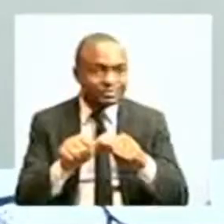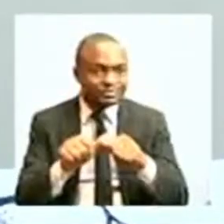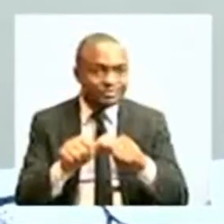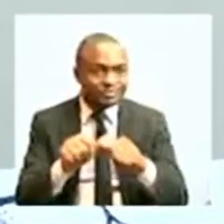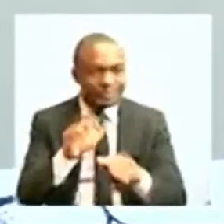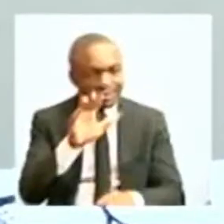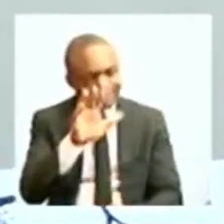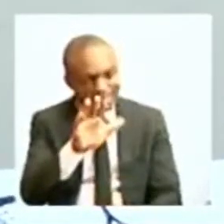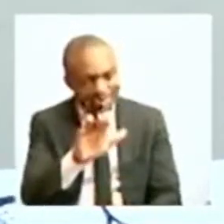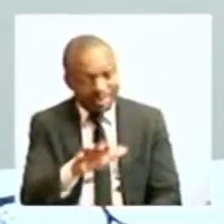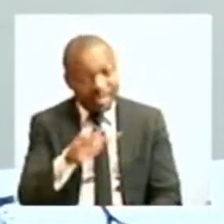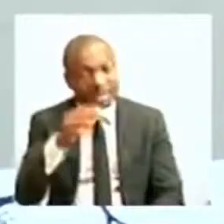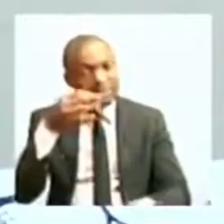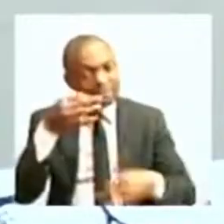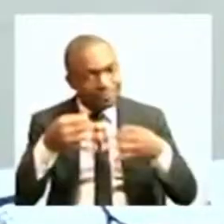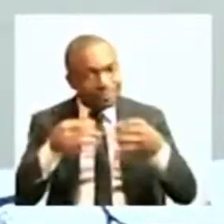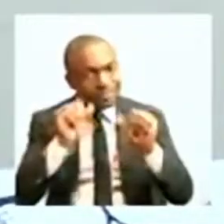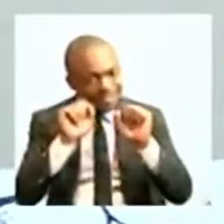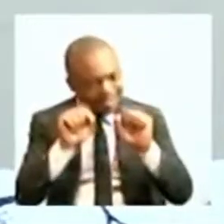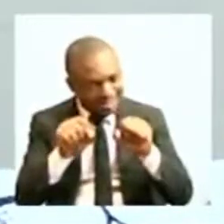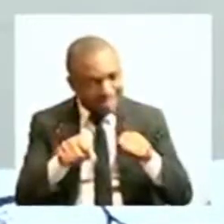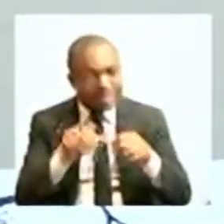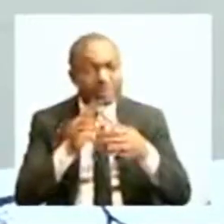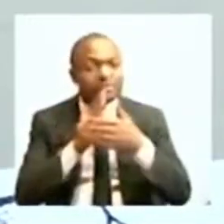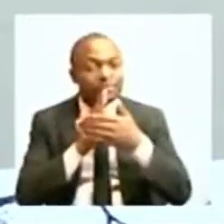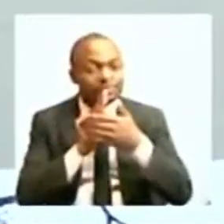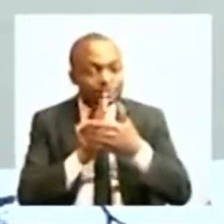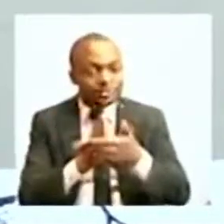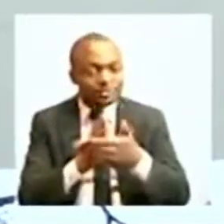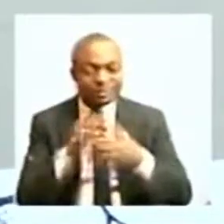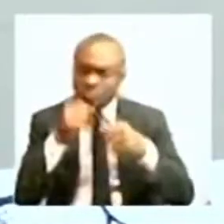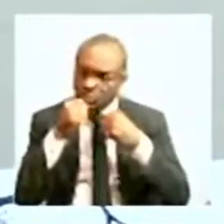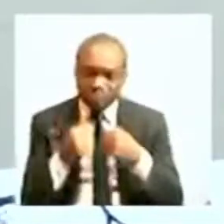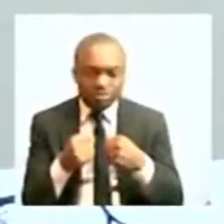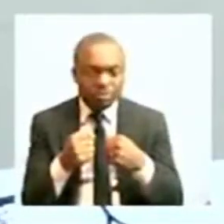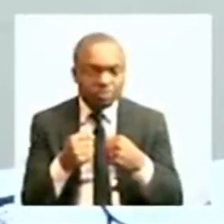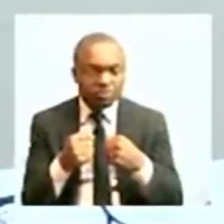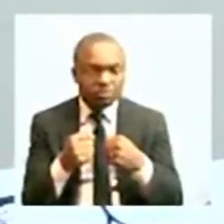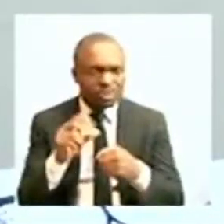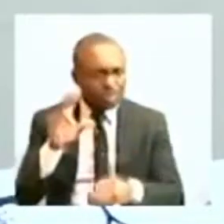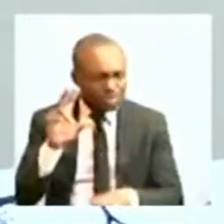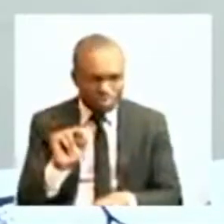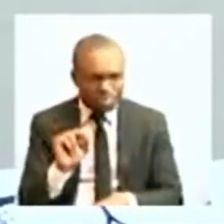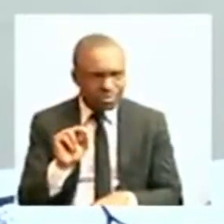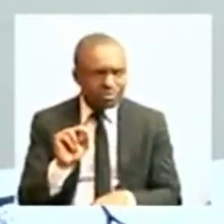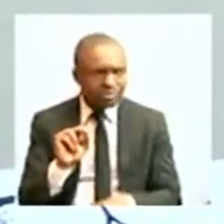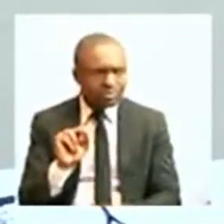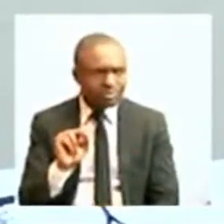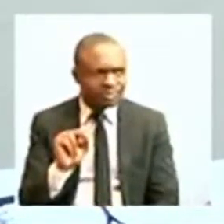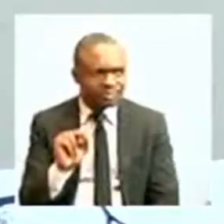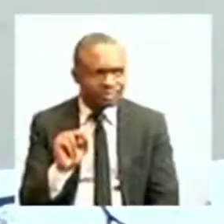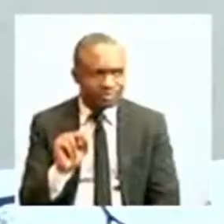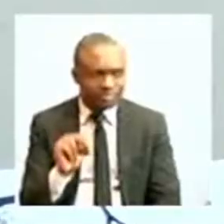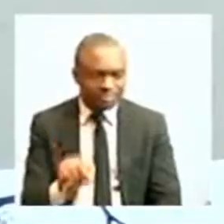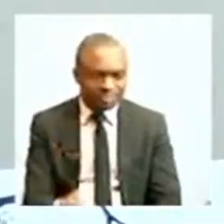there. So if you can guide, again, strongly, that no more,